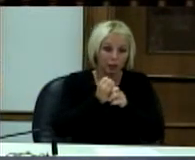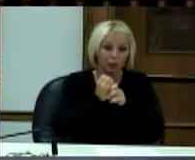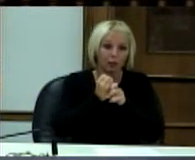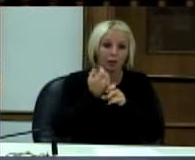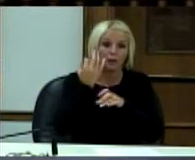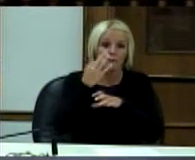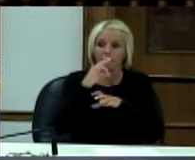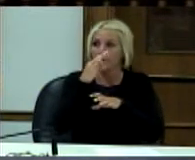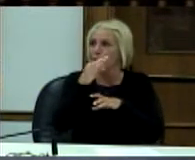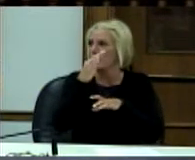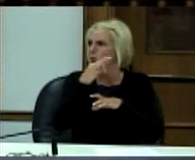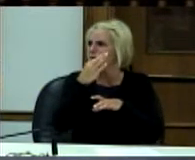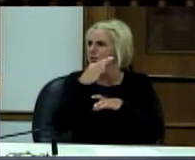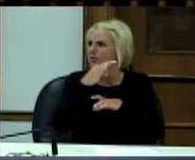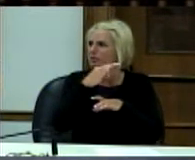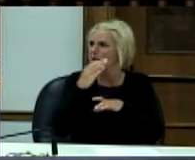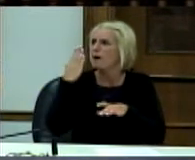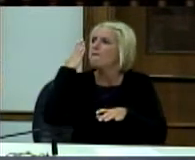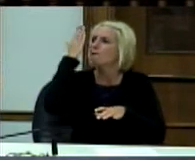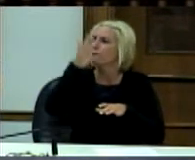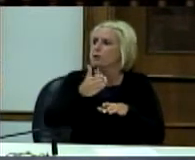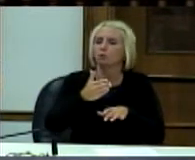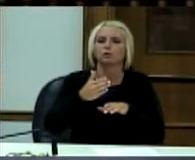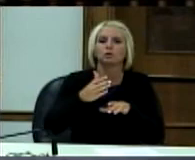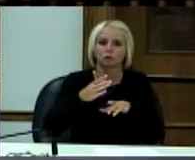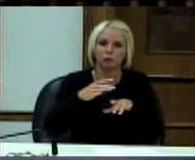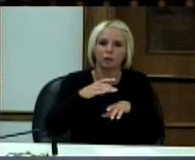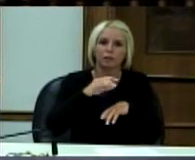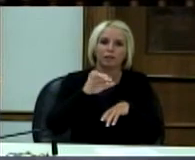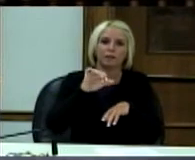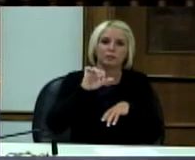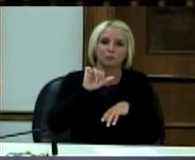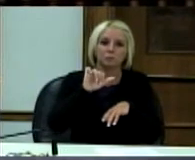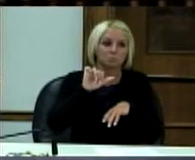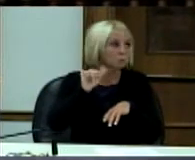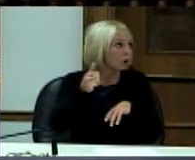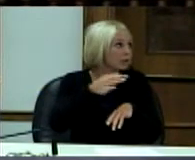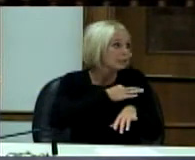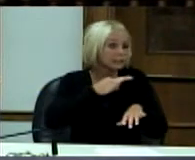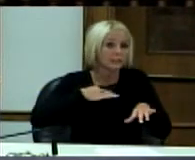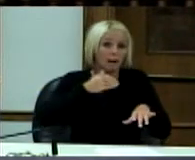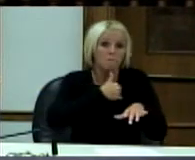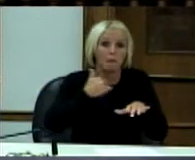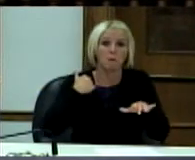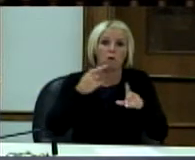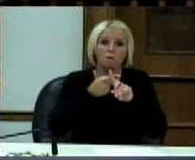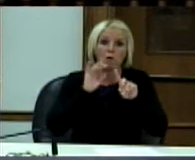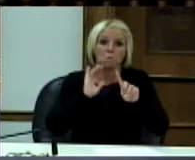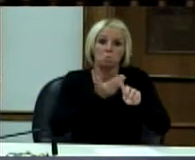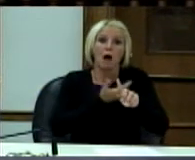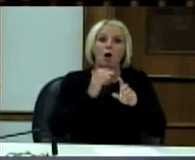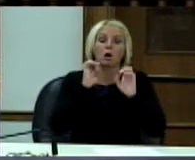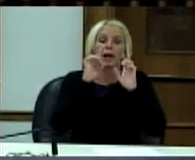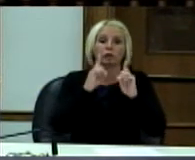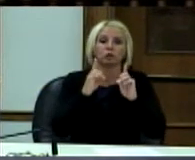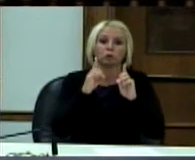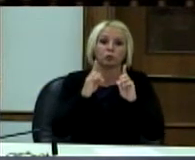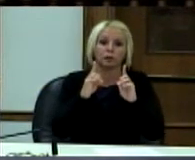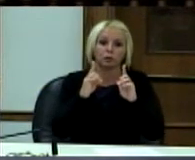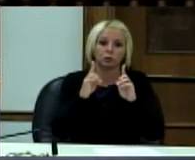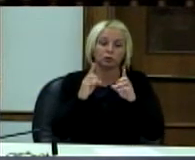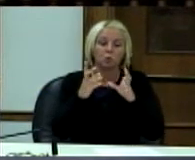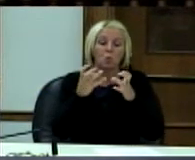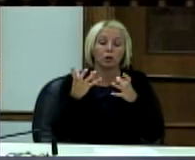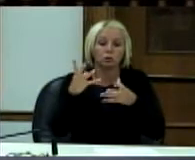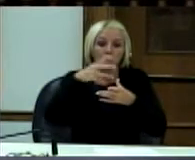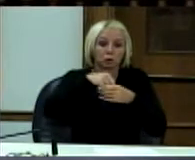of 2014 and trying to recruit maybe one staff member from our education community to participate in that.